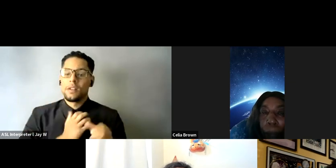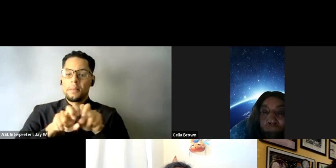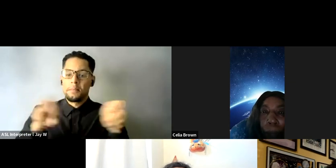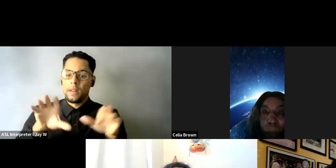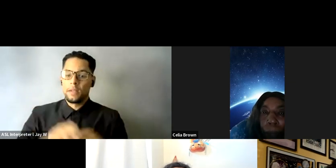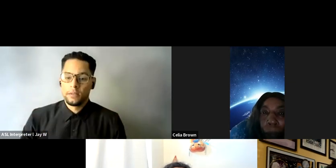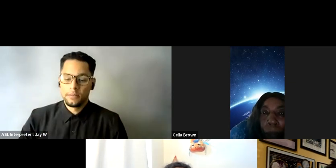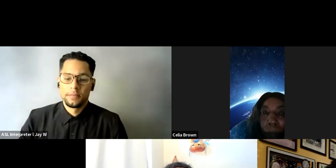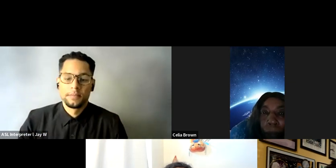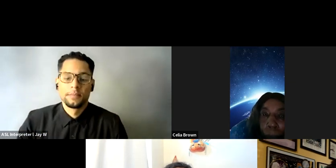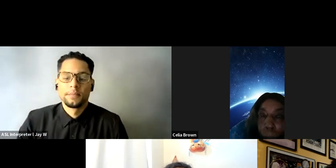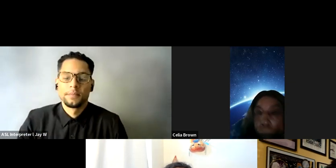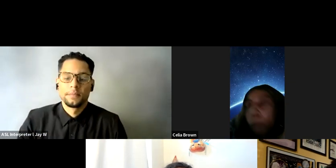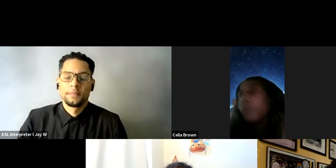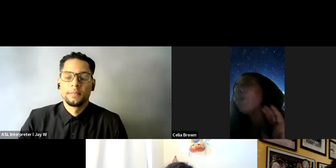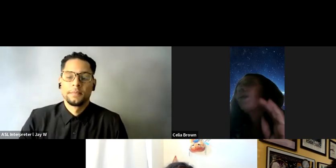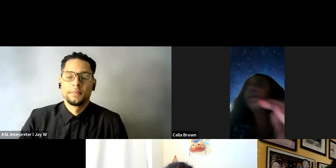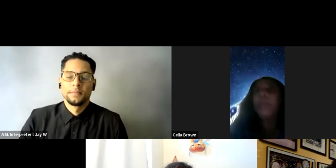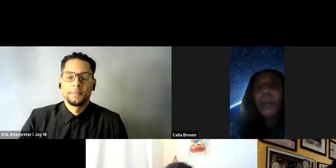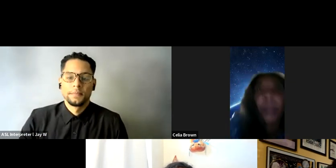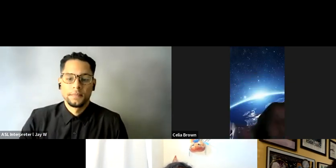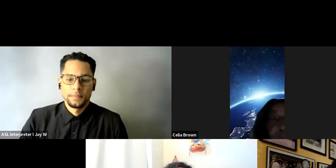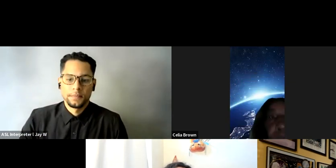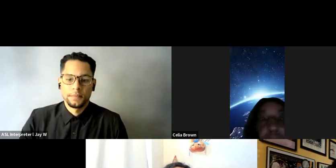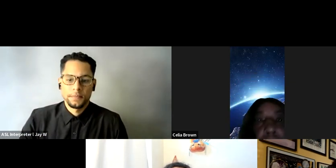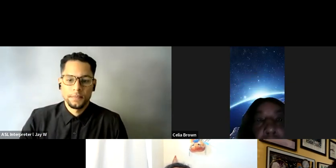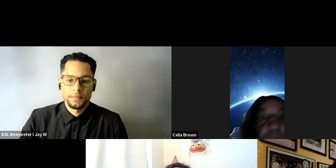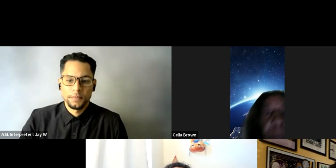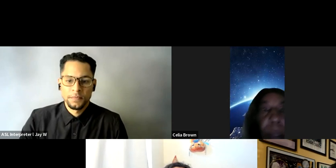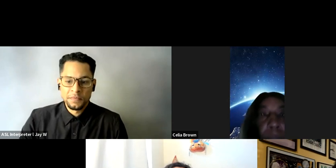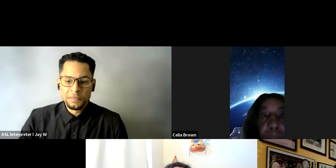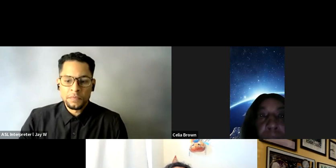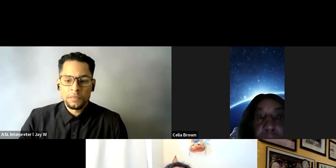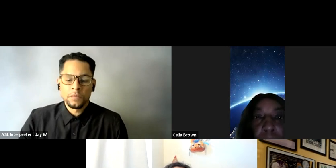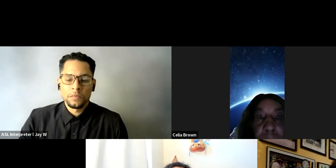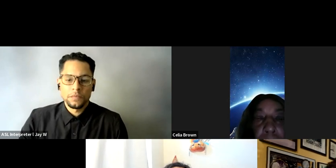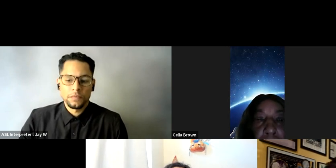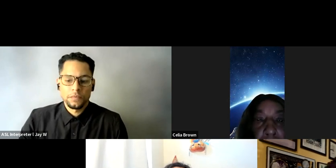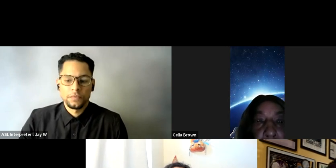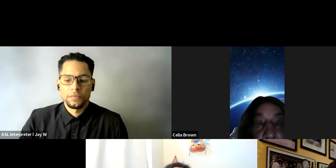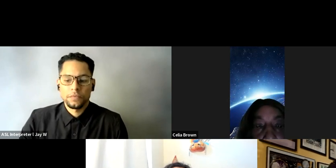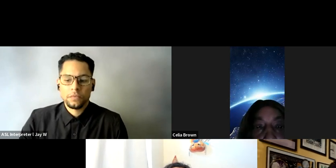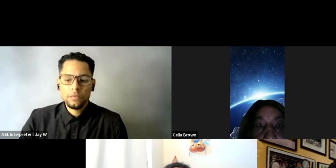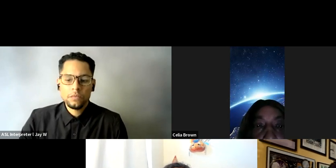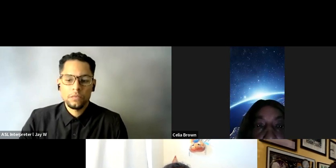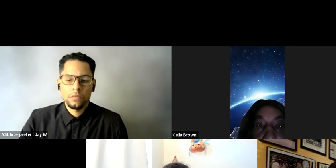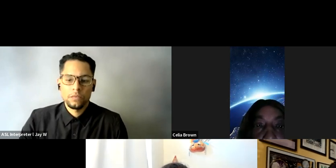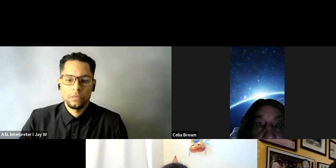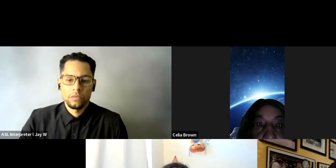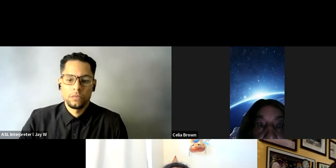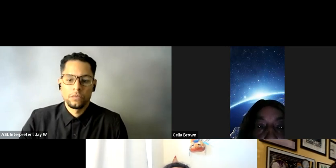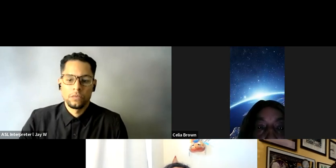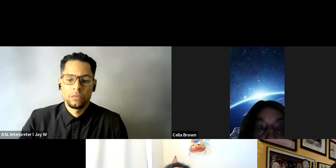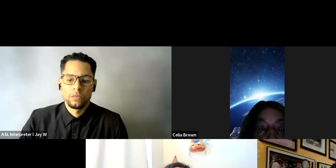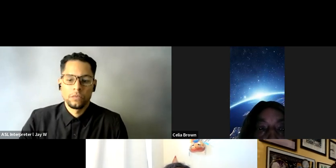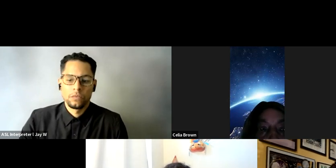And as we go in and think more about movement lineages, I think it's important to